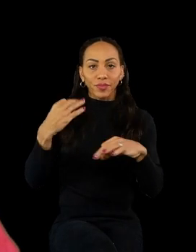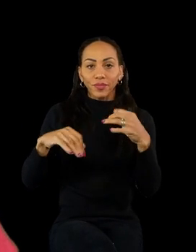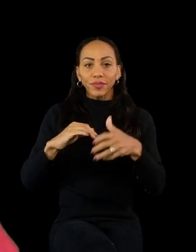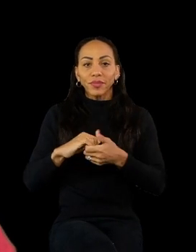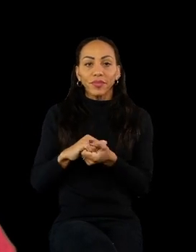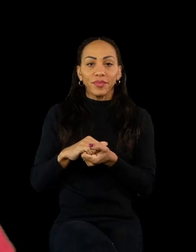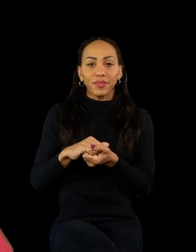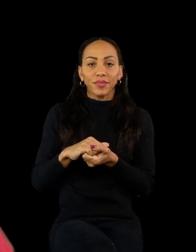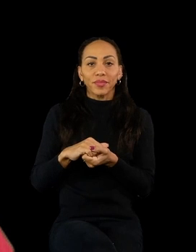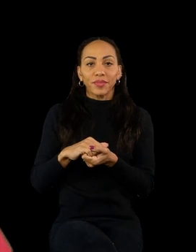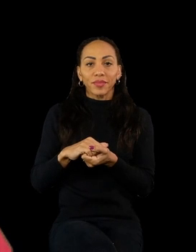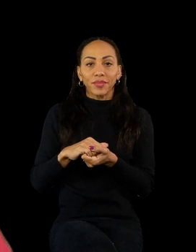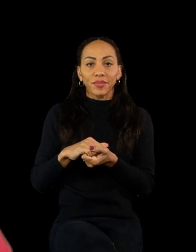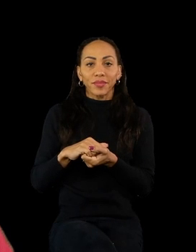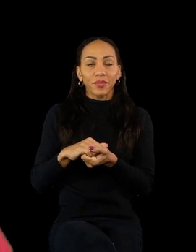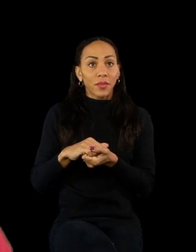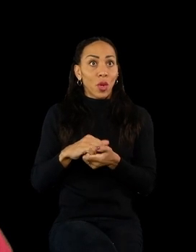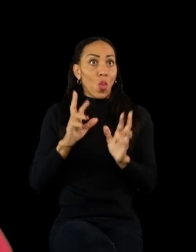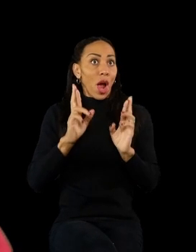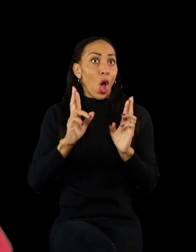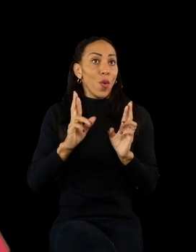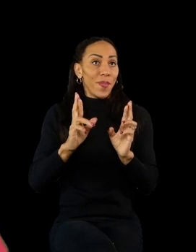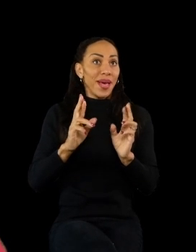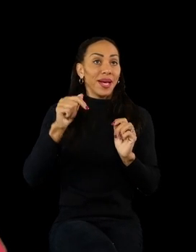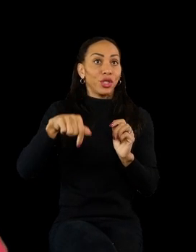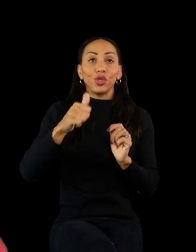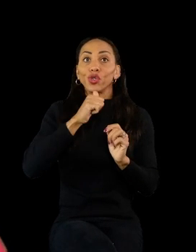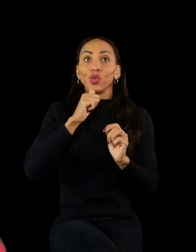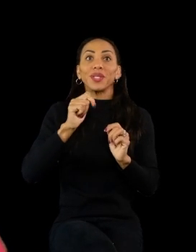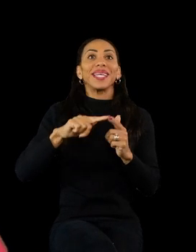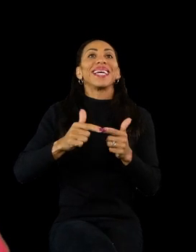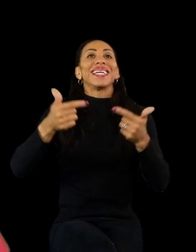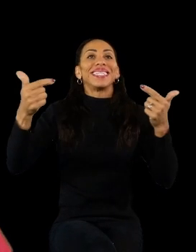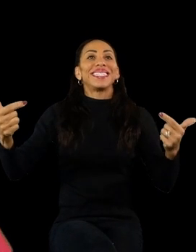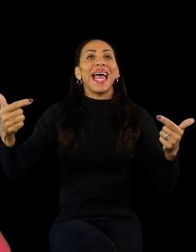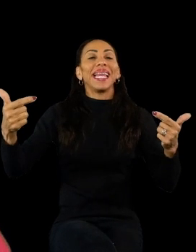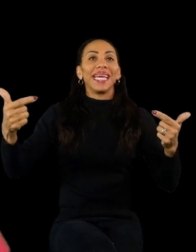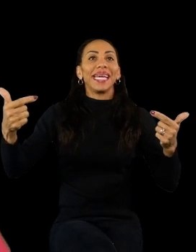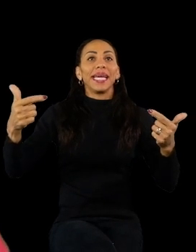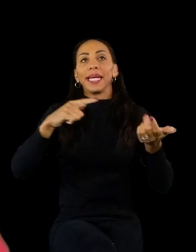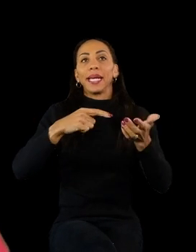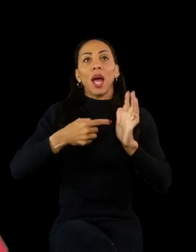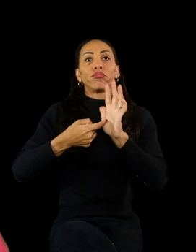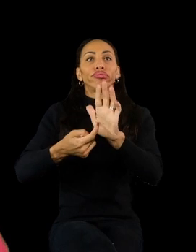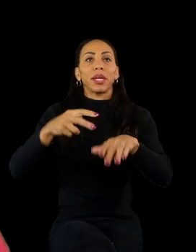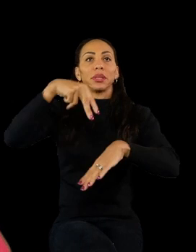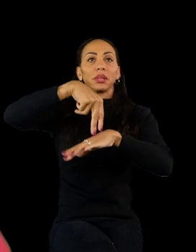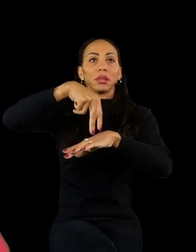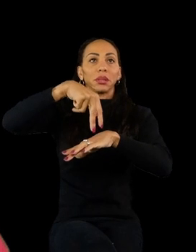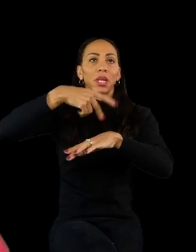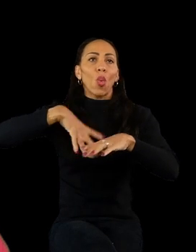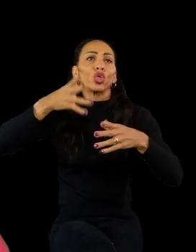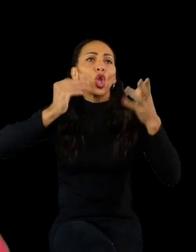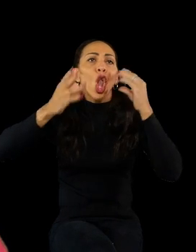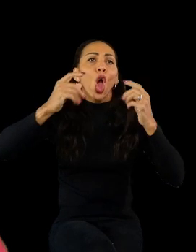hoping to see the use of telepresence. So I'm here to learn about this technology. So thank